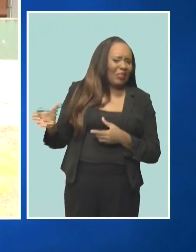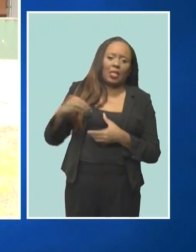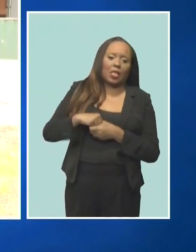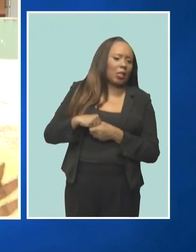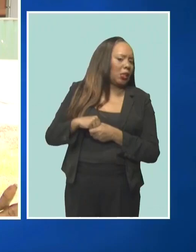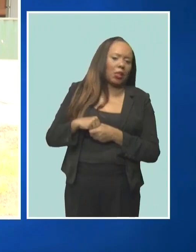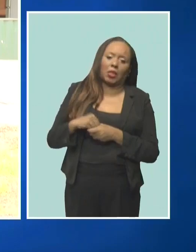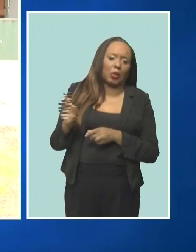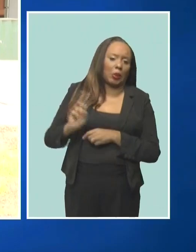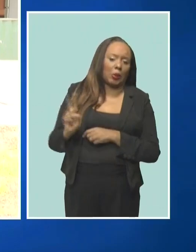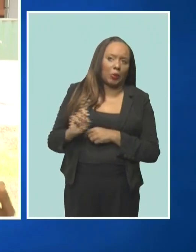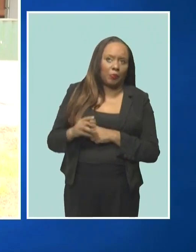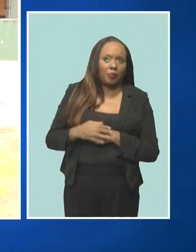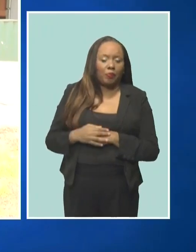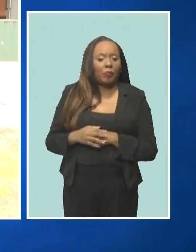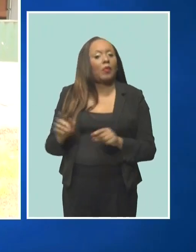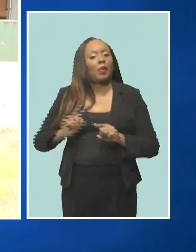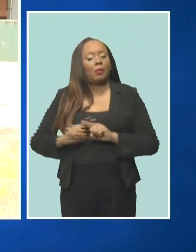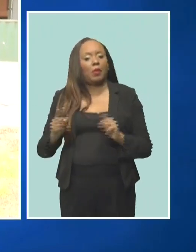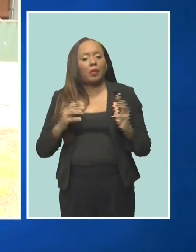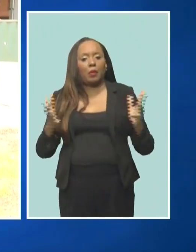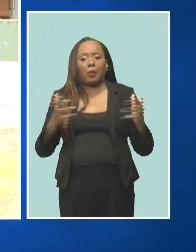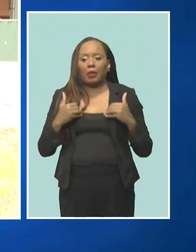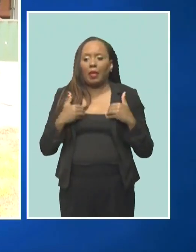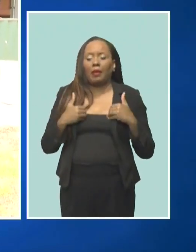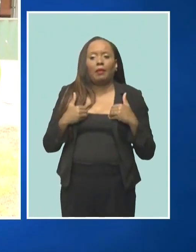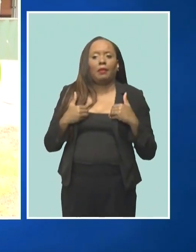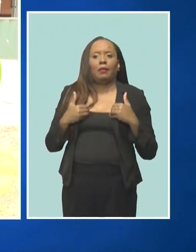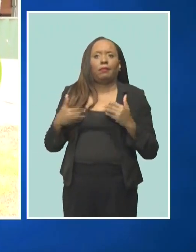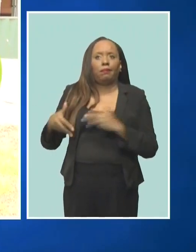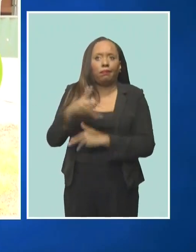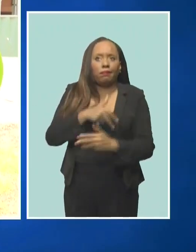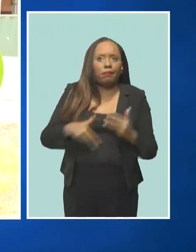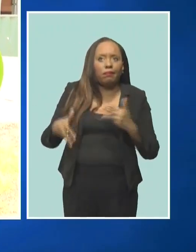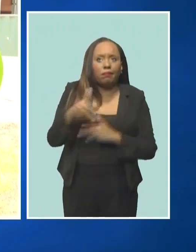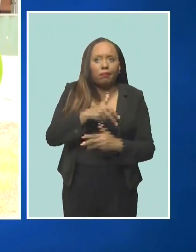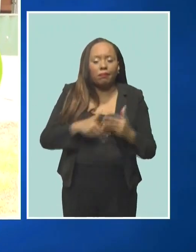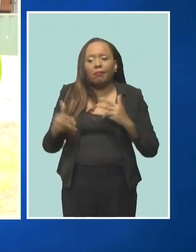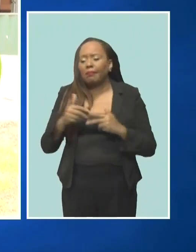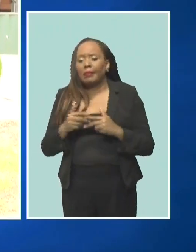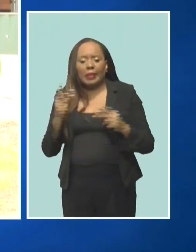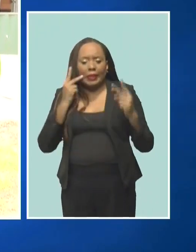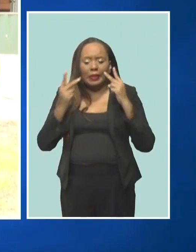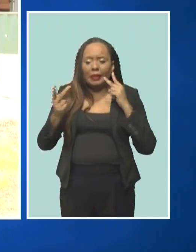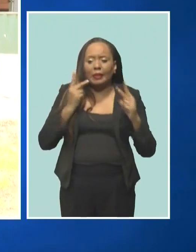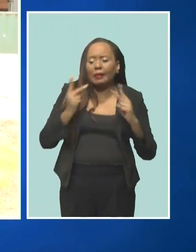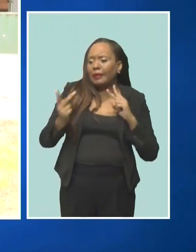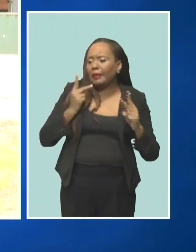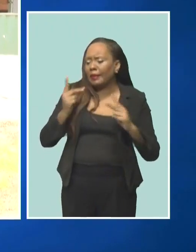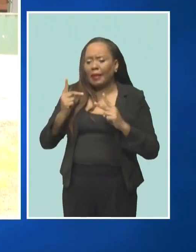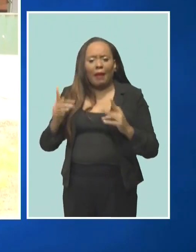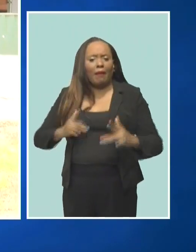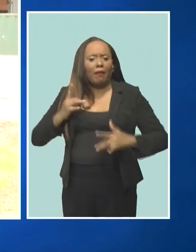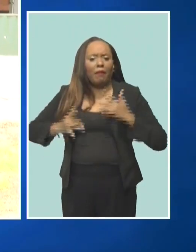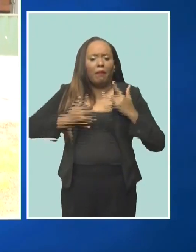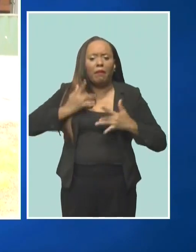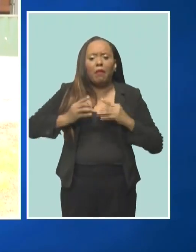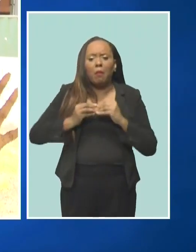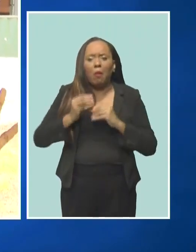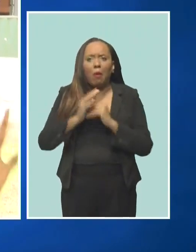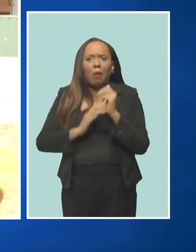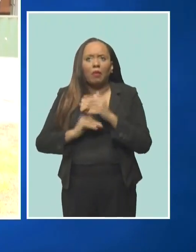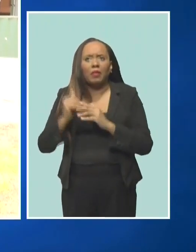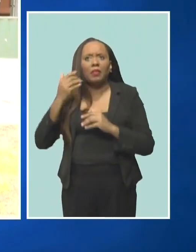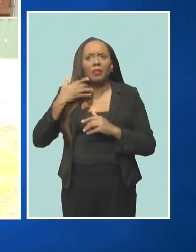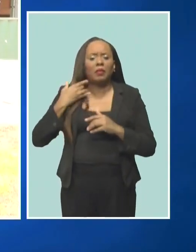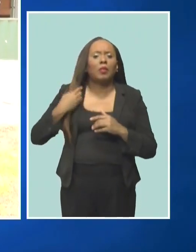other children in their area that understand them, and also the comfortability of the parent, having that you can, we live